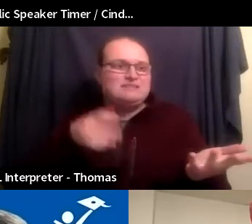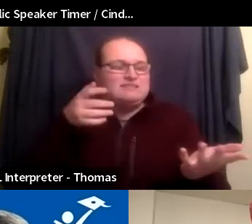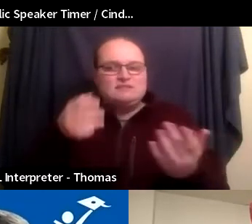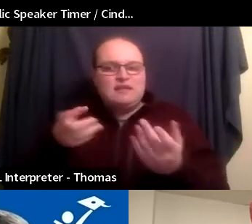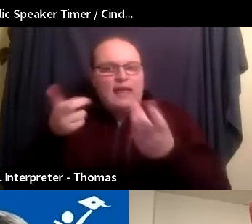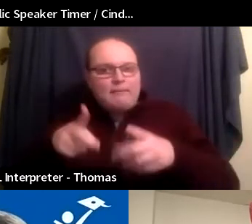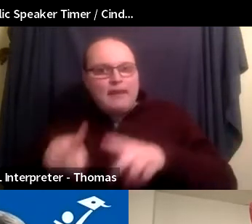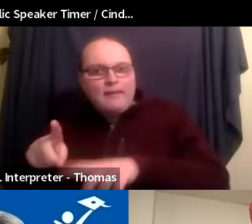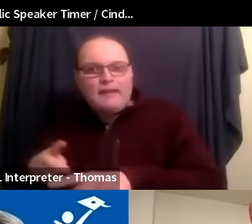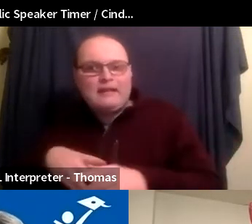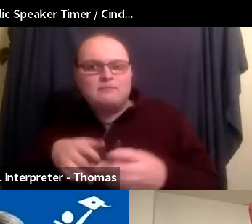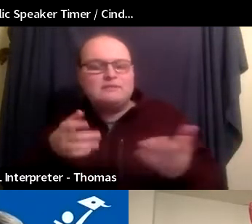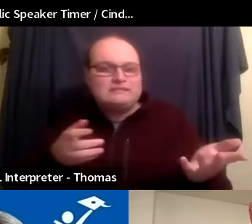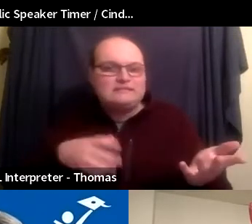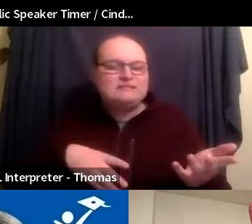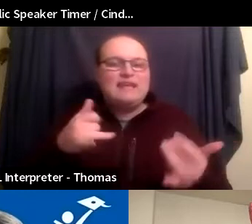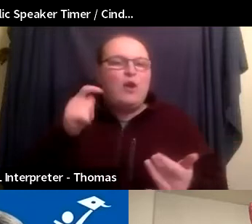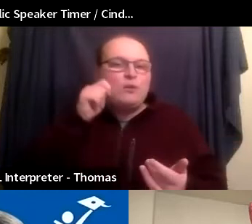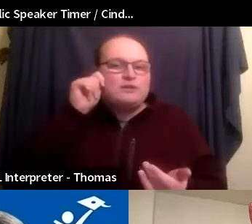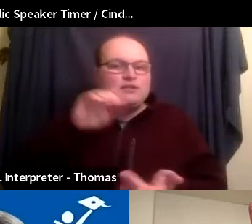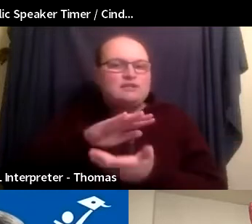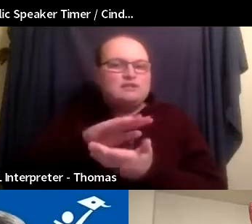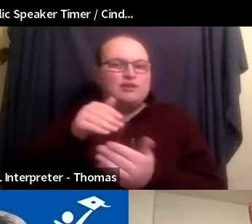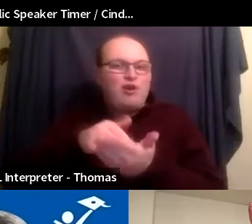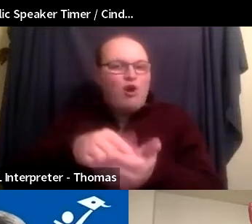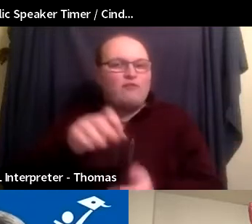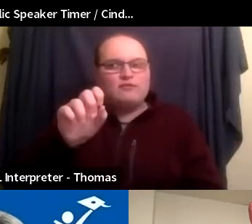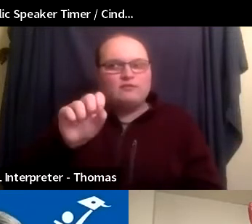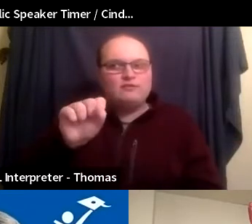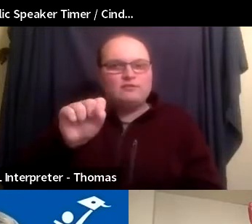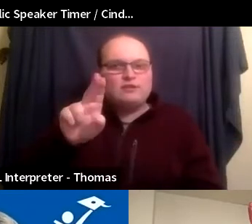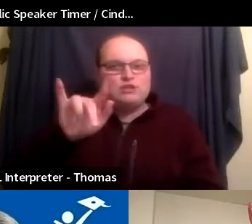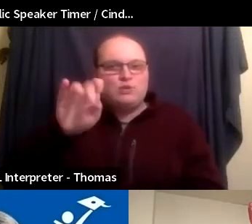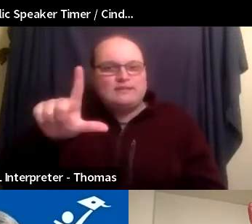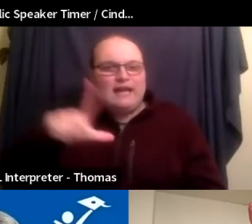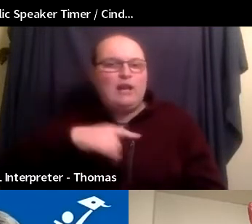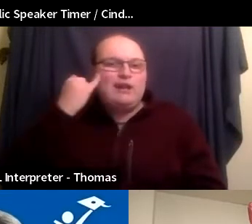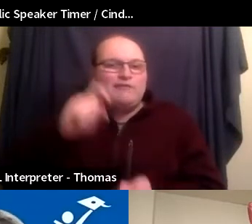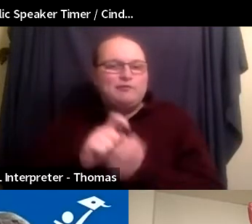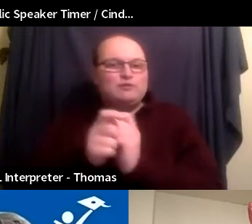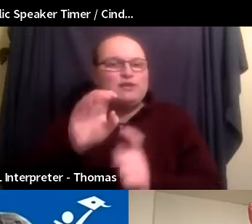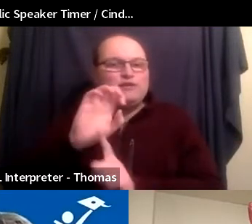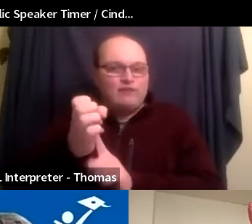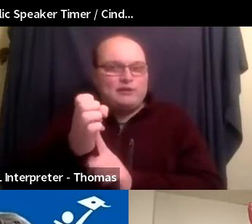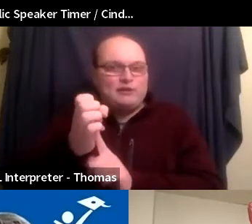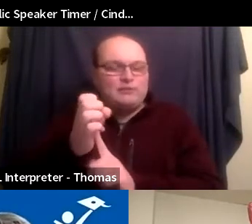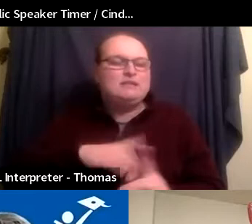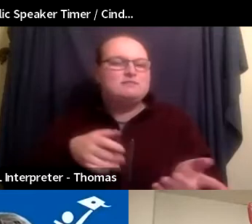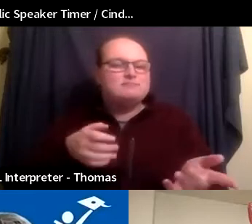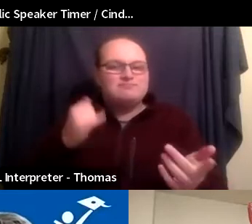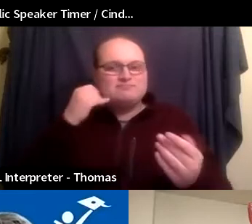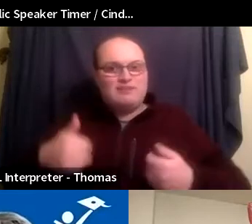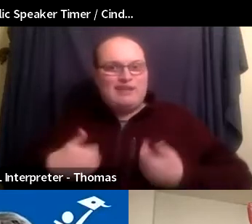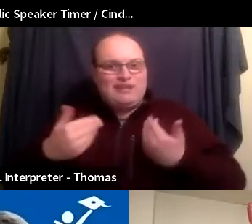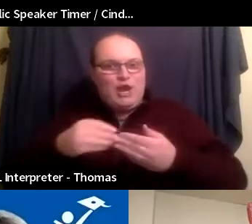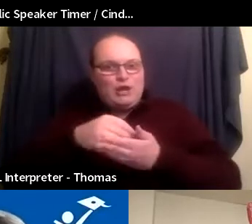about suicidal committing it is because if they change the environment, these young kids need to be familiarized